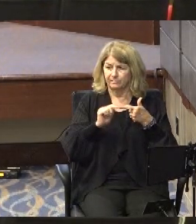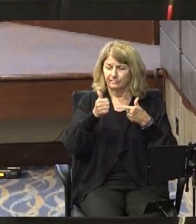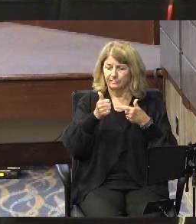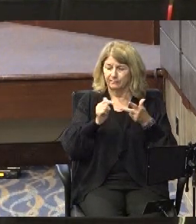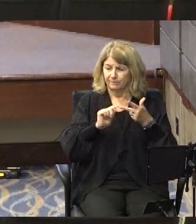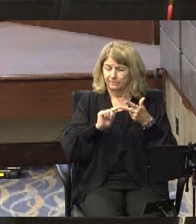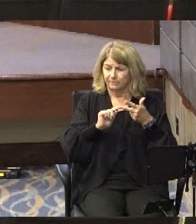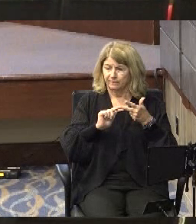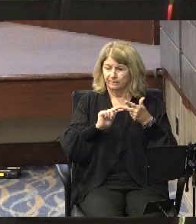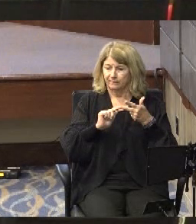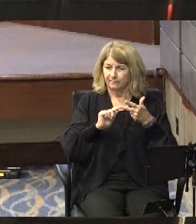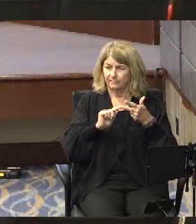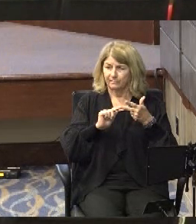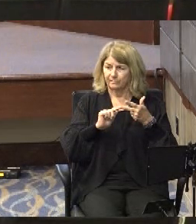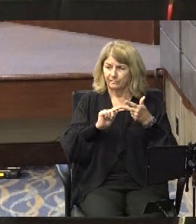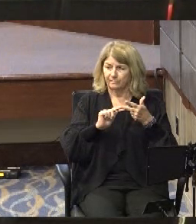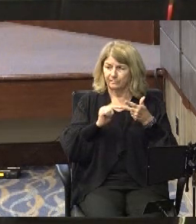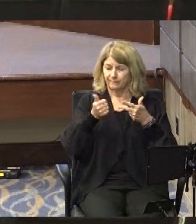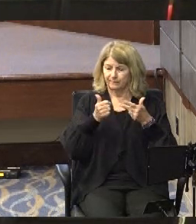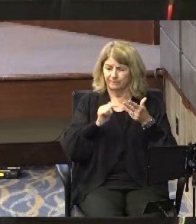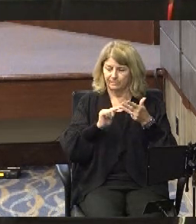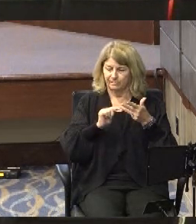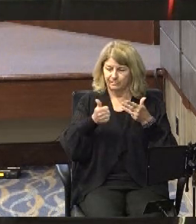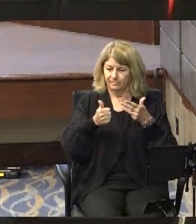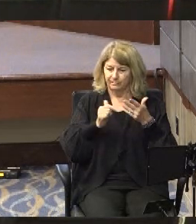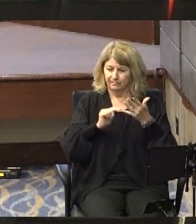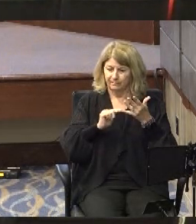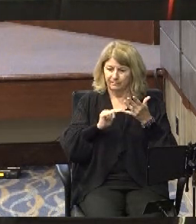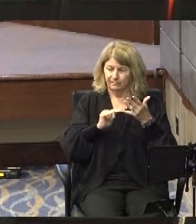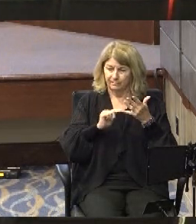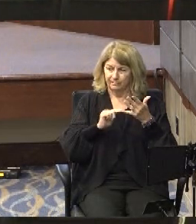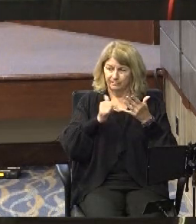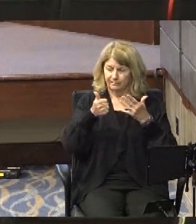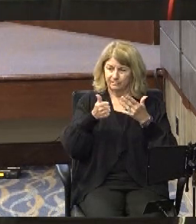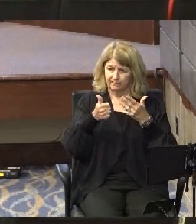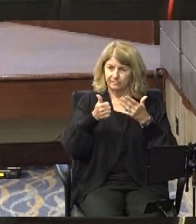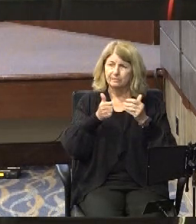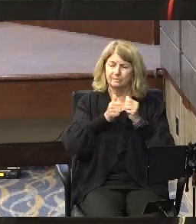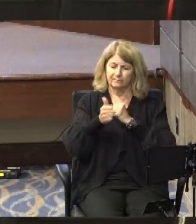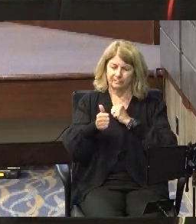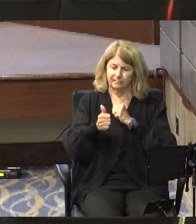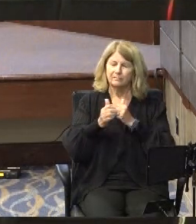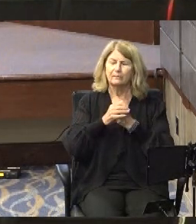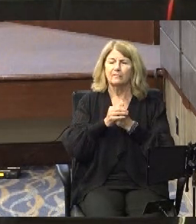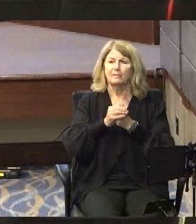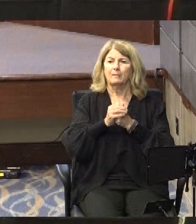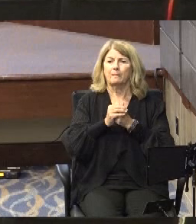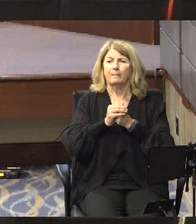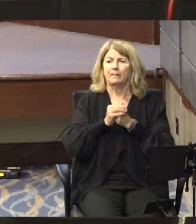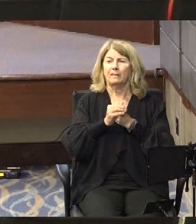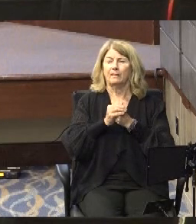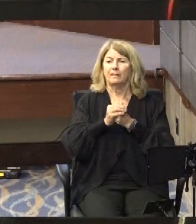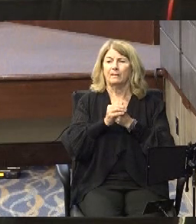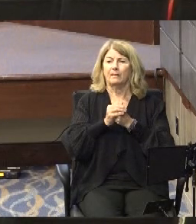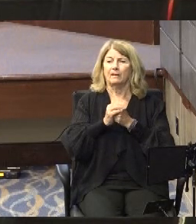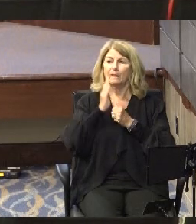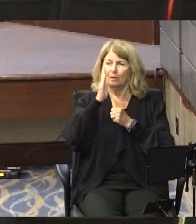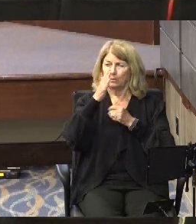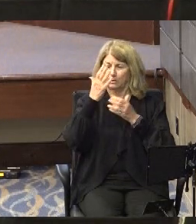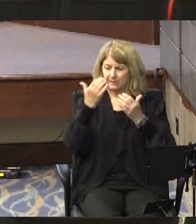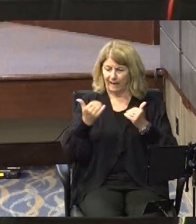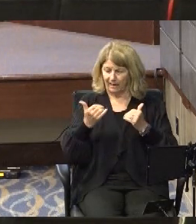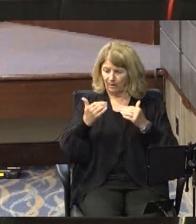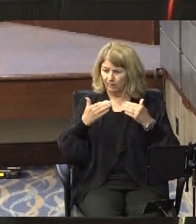Yes. Horner? Aye. Holmes? Aye. Borderud? Yes, that motion carries. And we will now